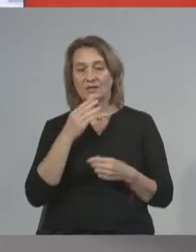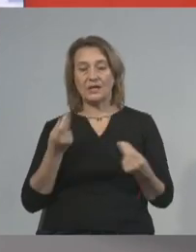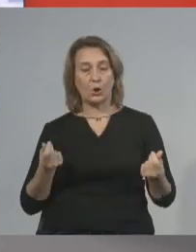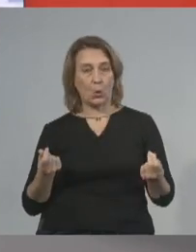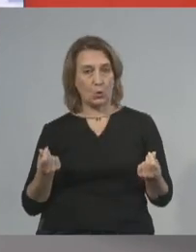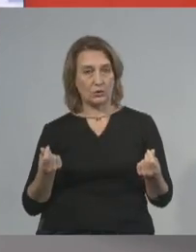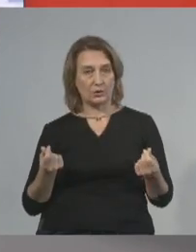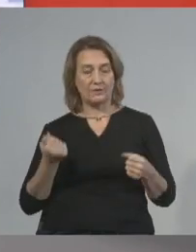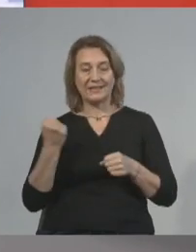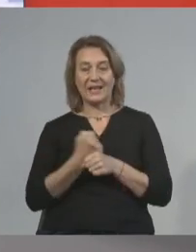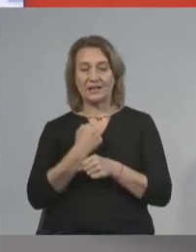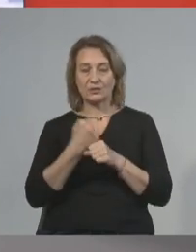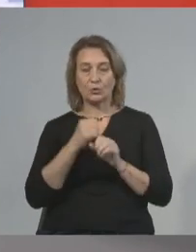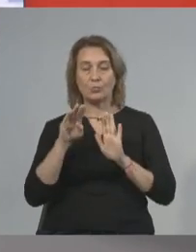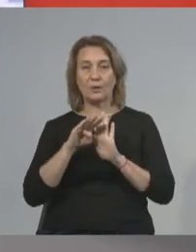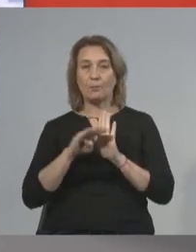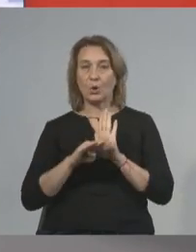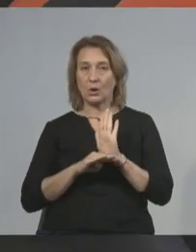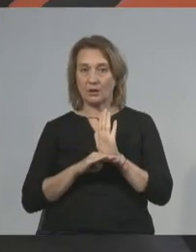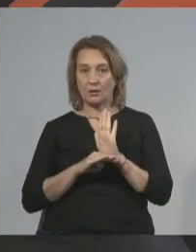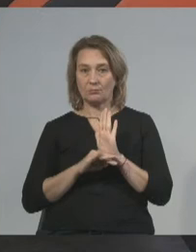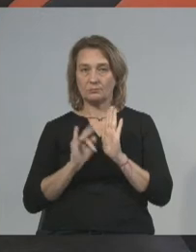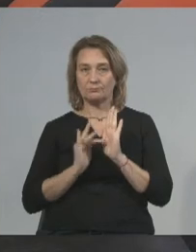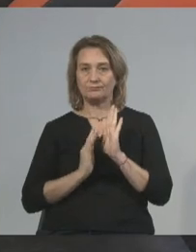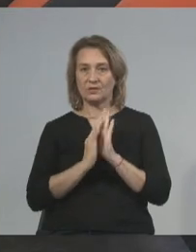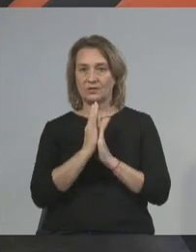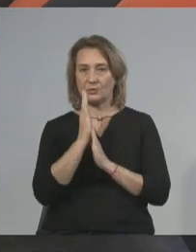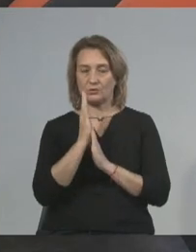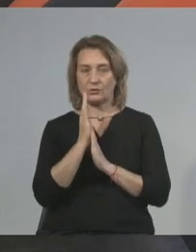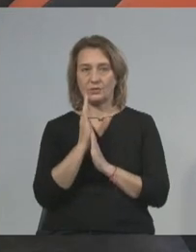improve suspicion i mean public broadcaster